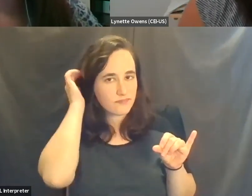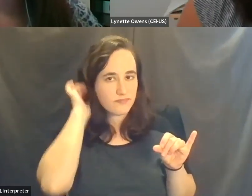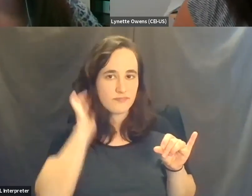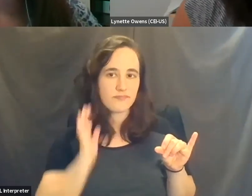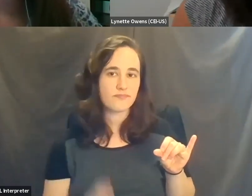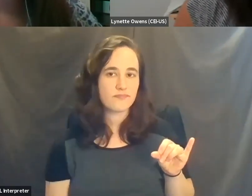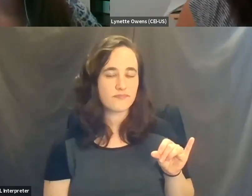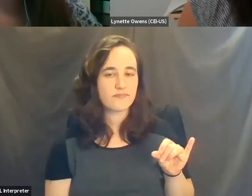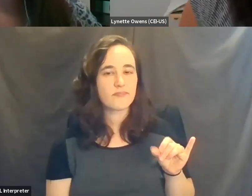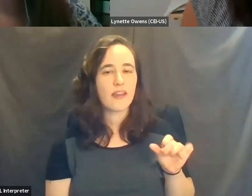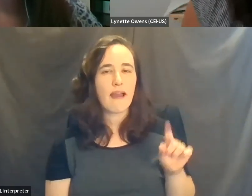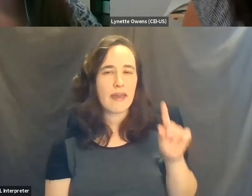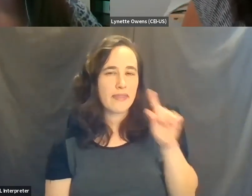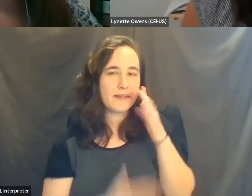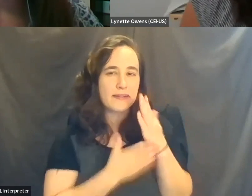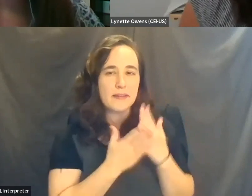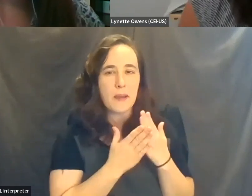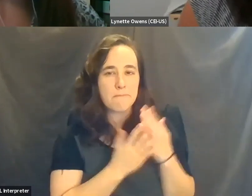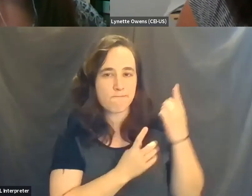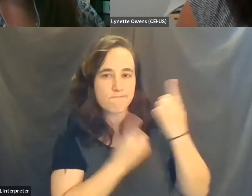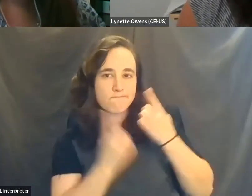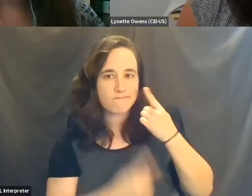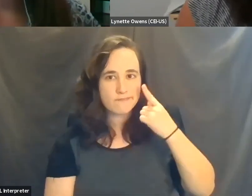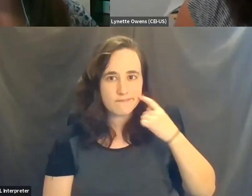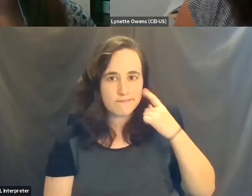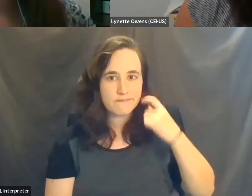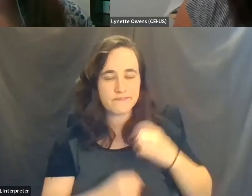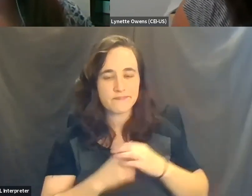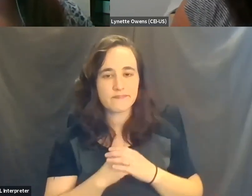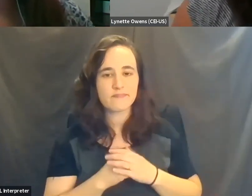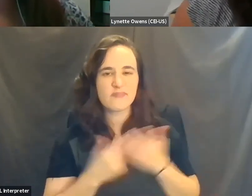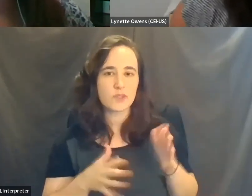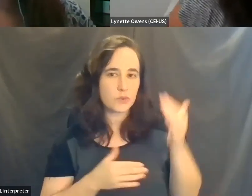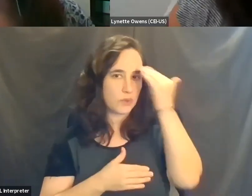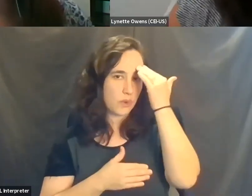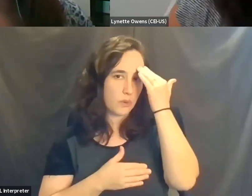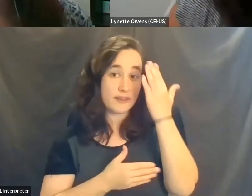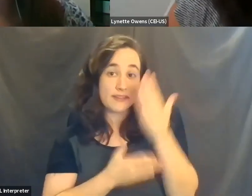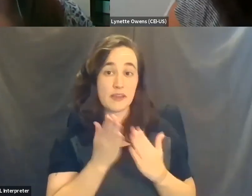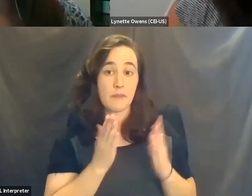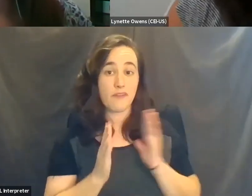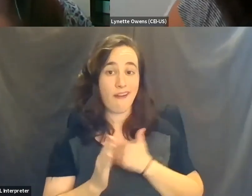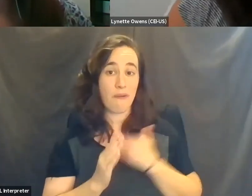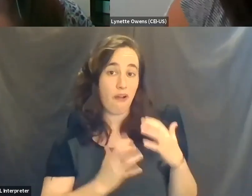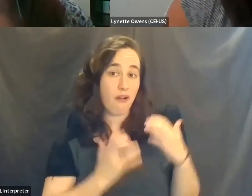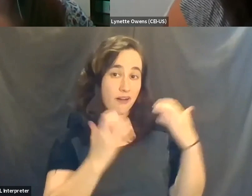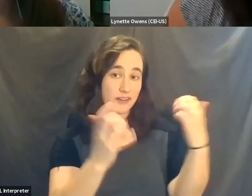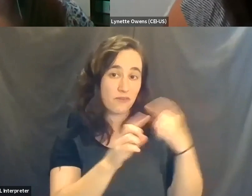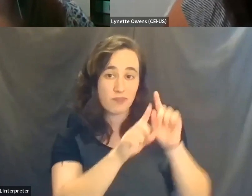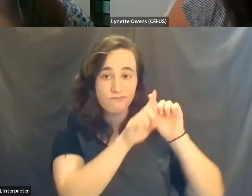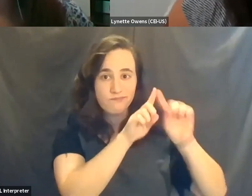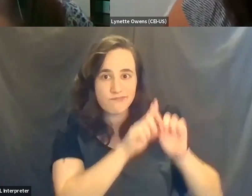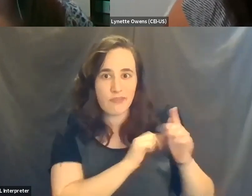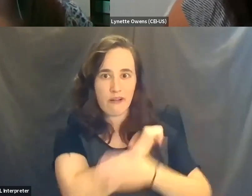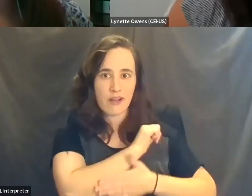there is some suspicion, and I know we have a lot of attendees from different countries here today, but there's some suspicion